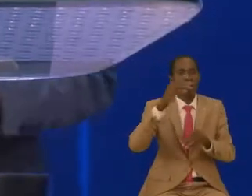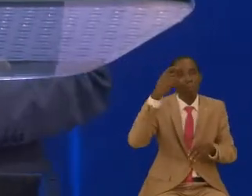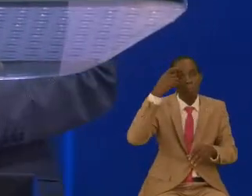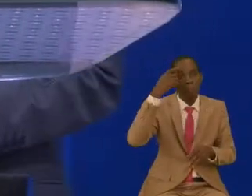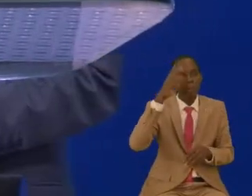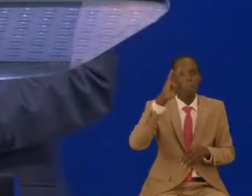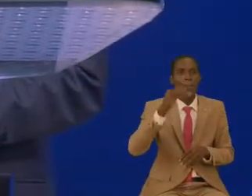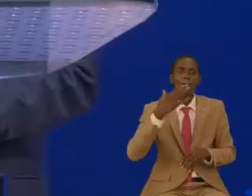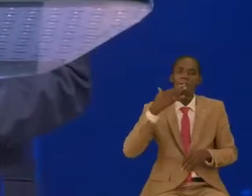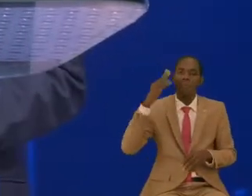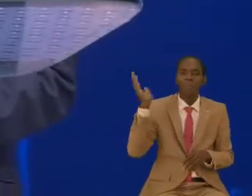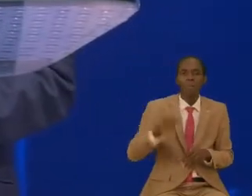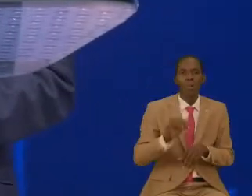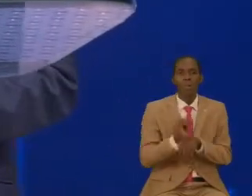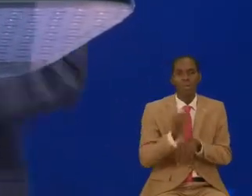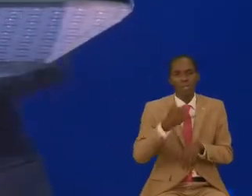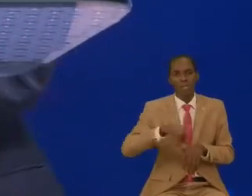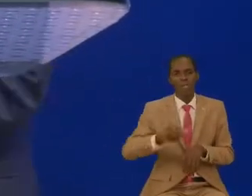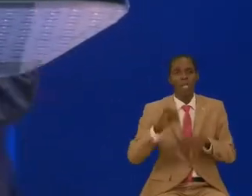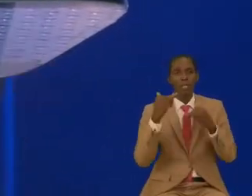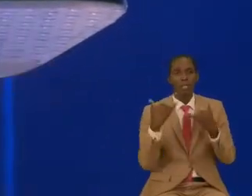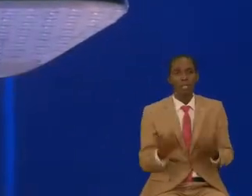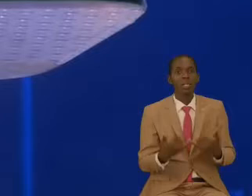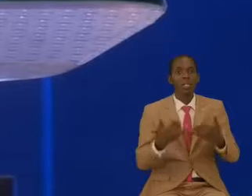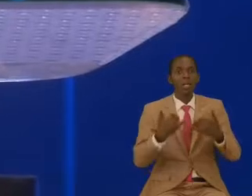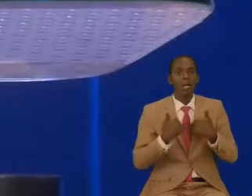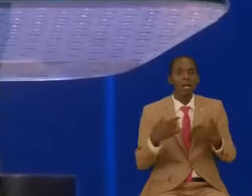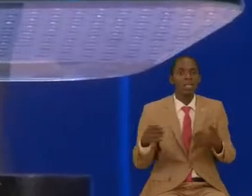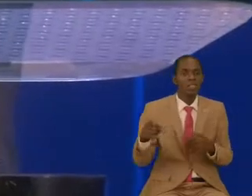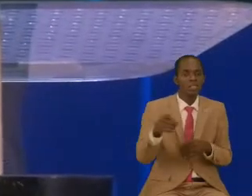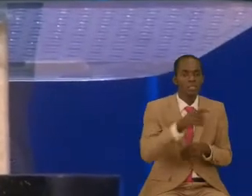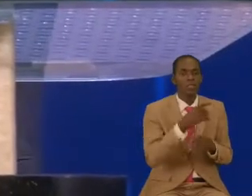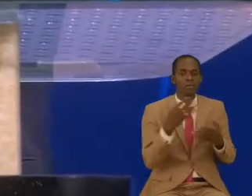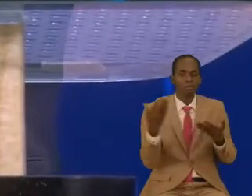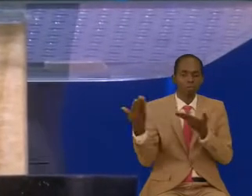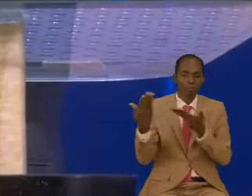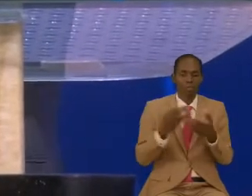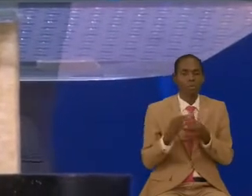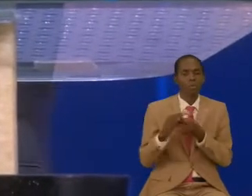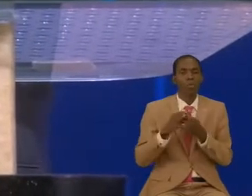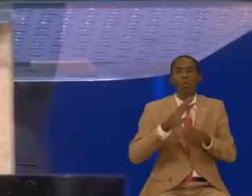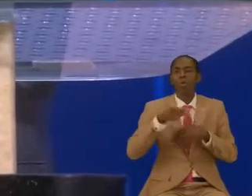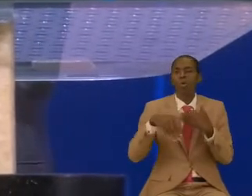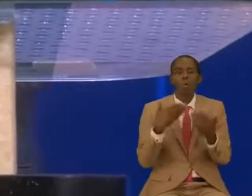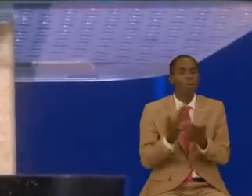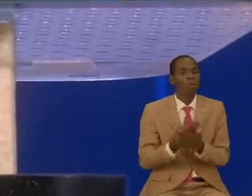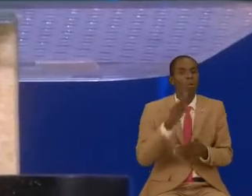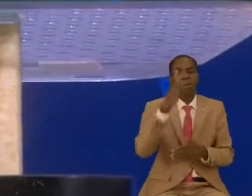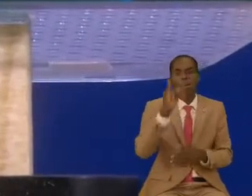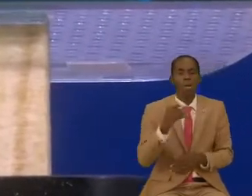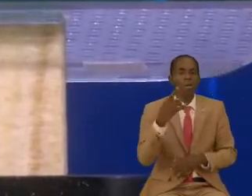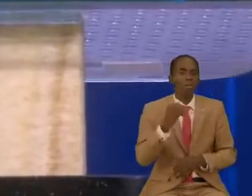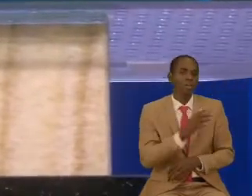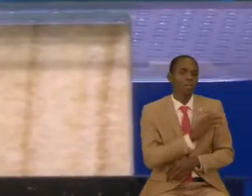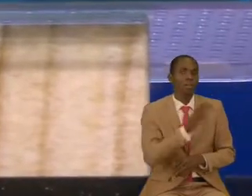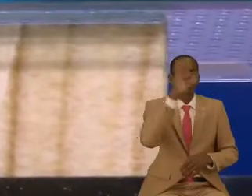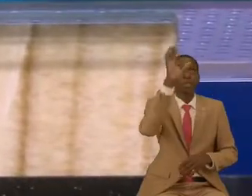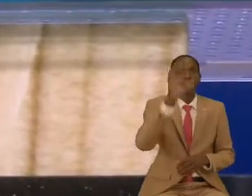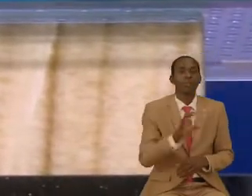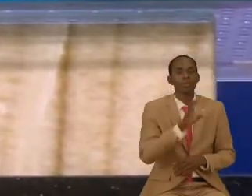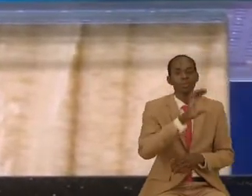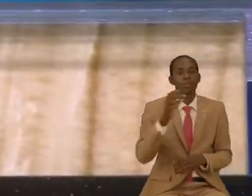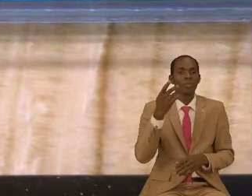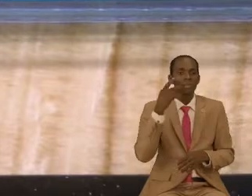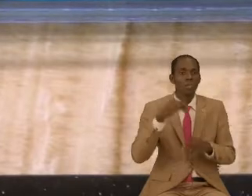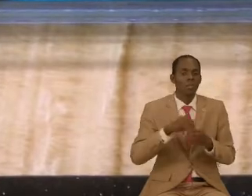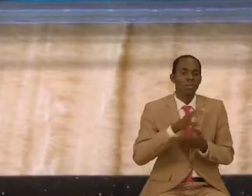by wicked works, yet now are see reconciled, all by the cross, all by the cross. And then he tells us in